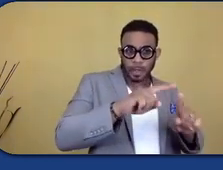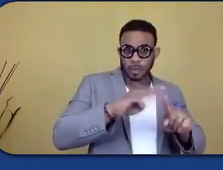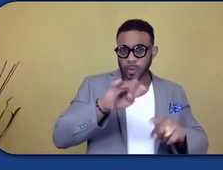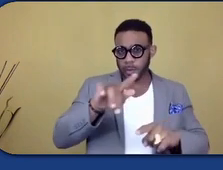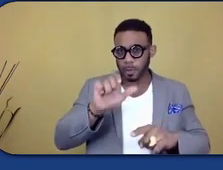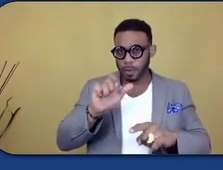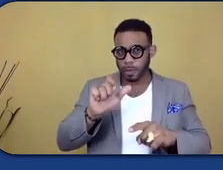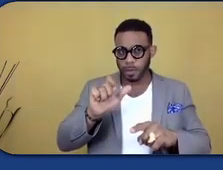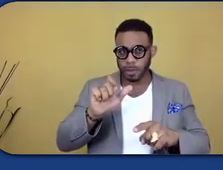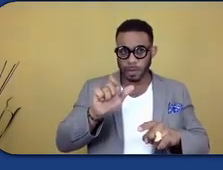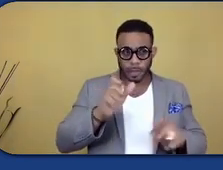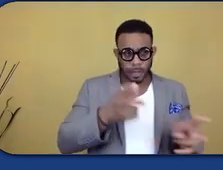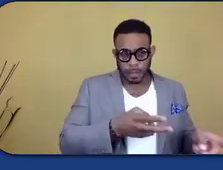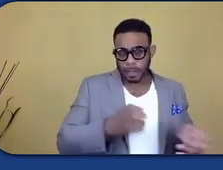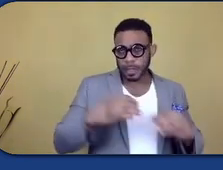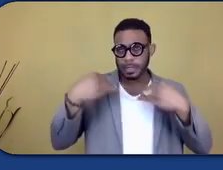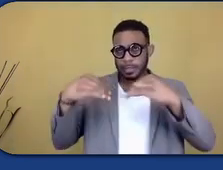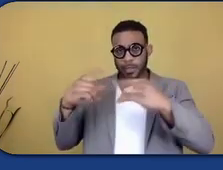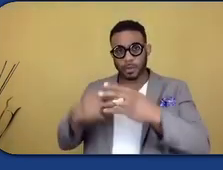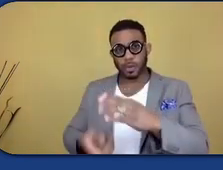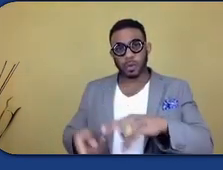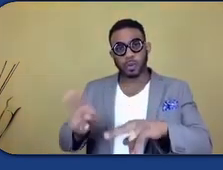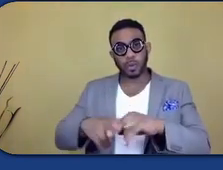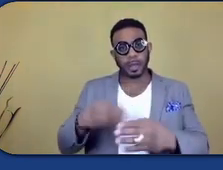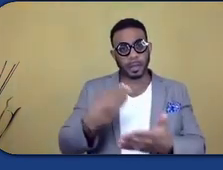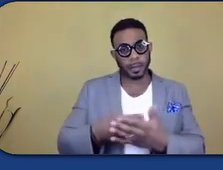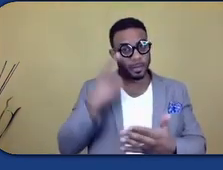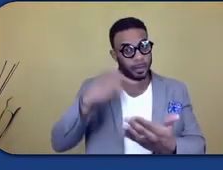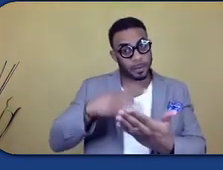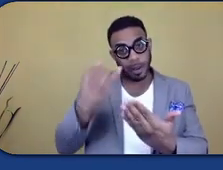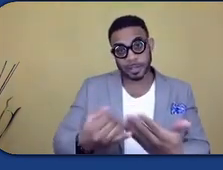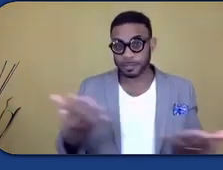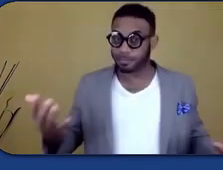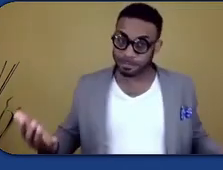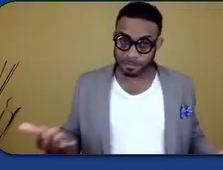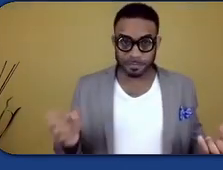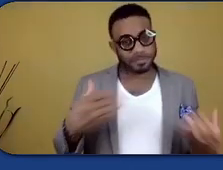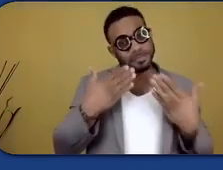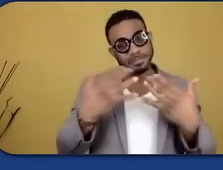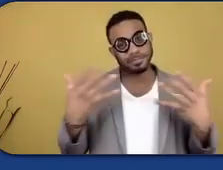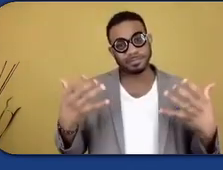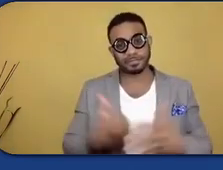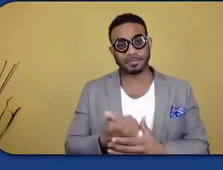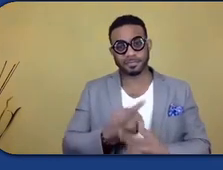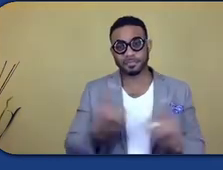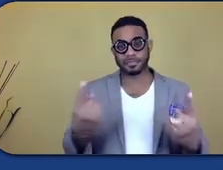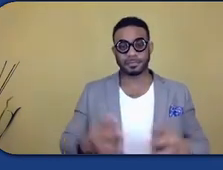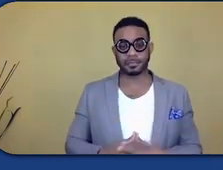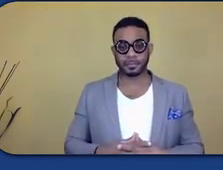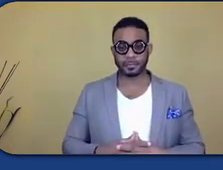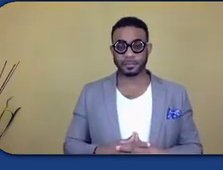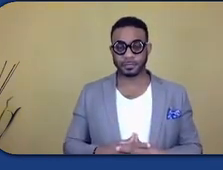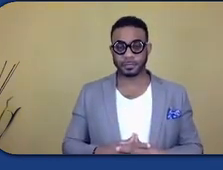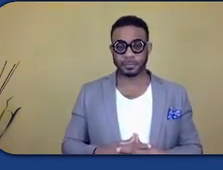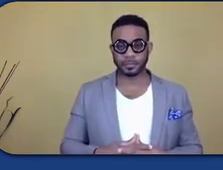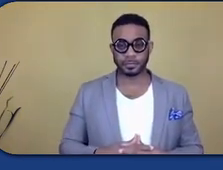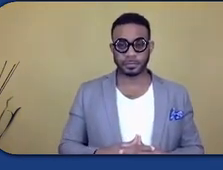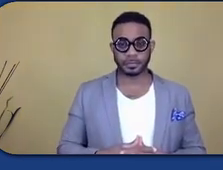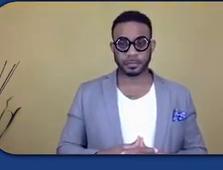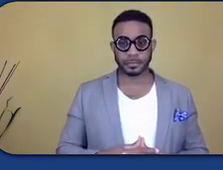and Bullets to Books will be selling them to raise money for this project. So thank you so much,